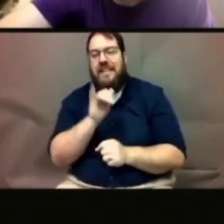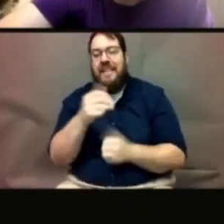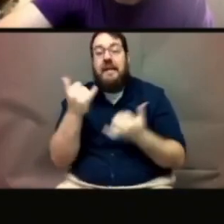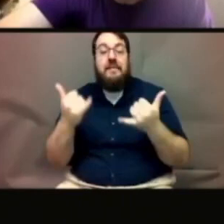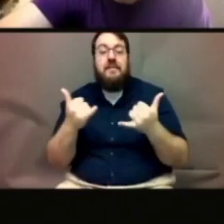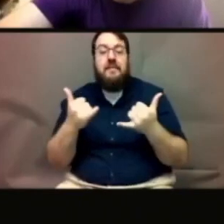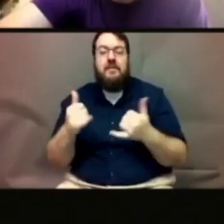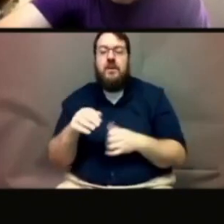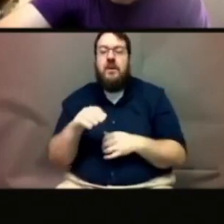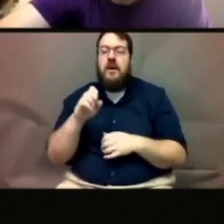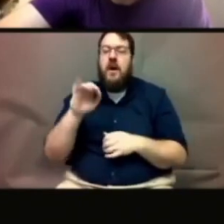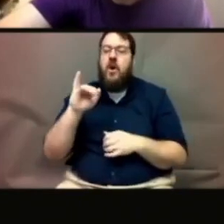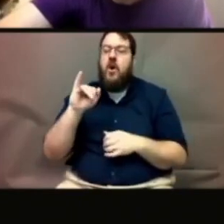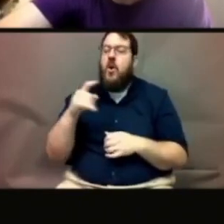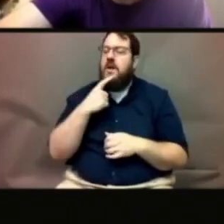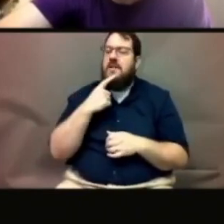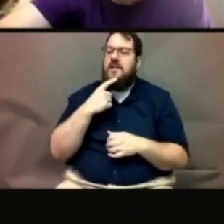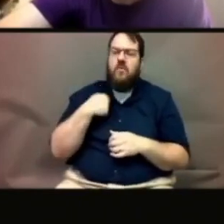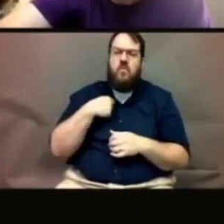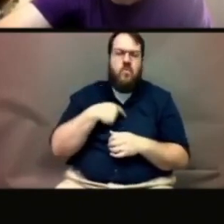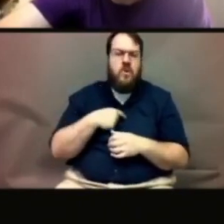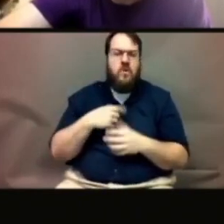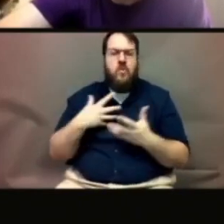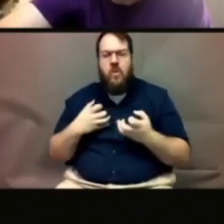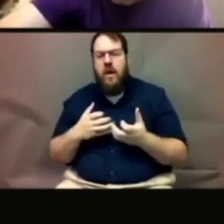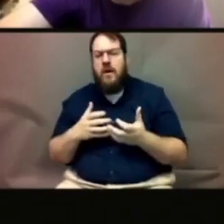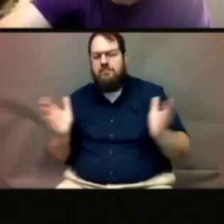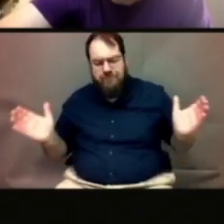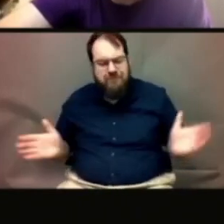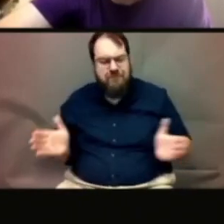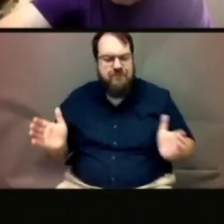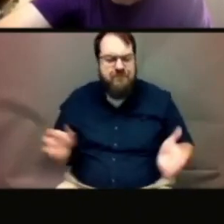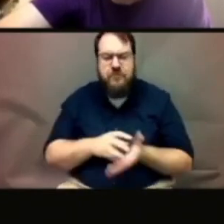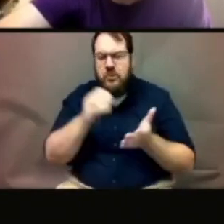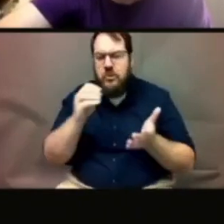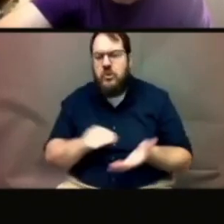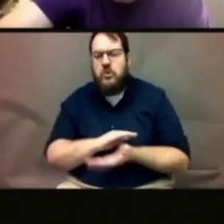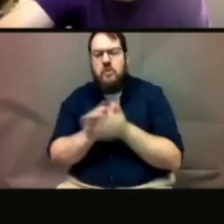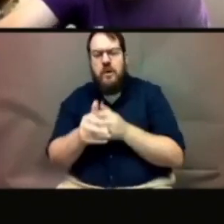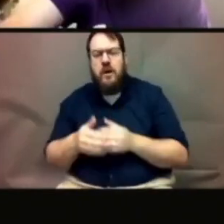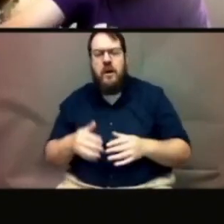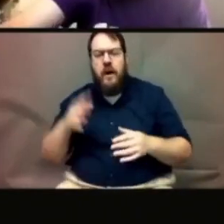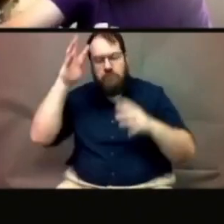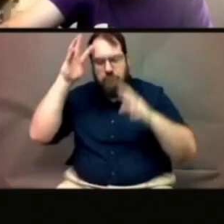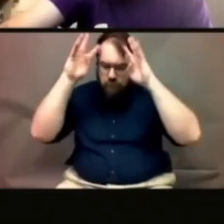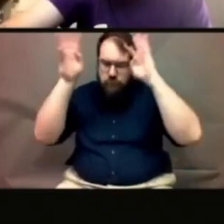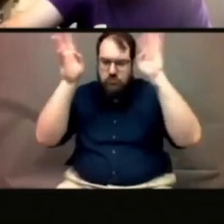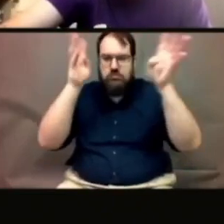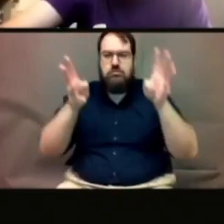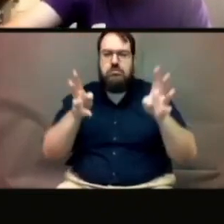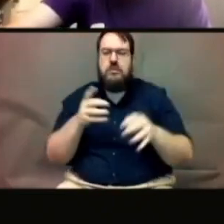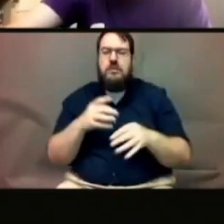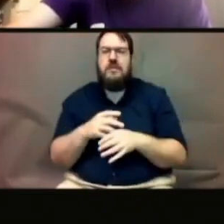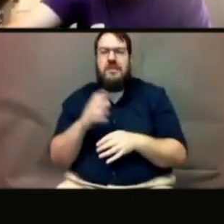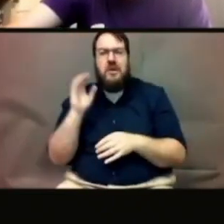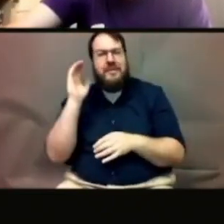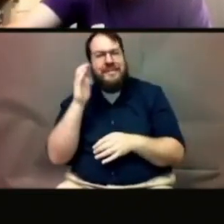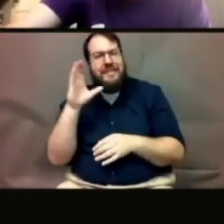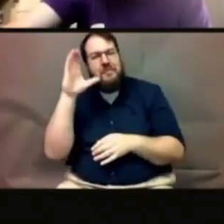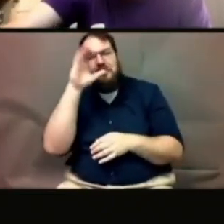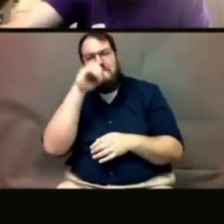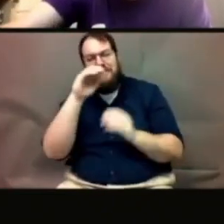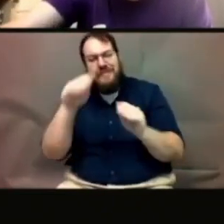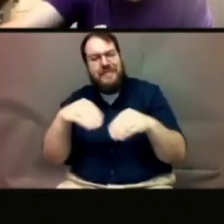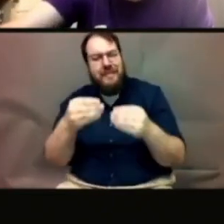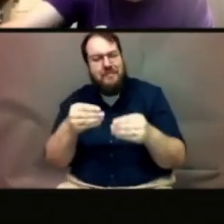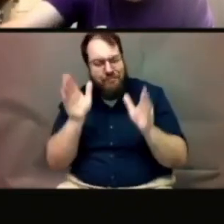said, we believe in empowering students to get excited about being creative. So it does seem weird to give them something to